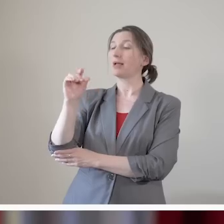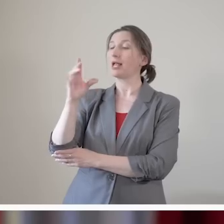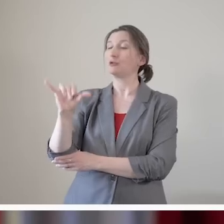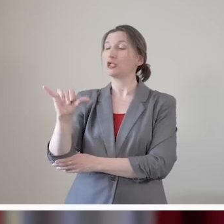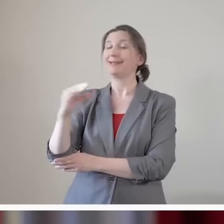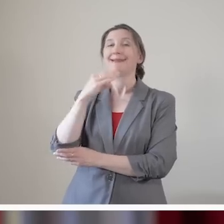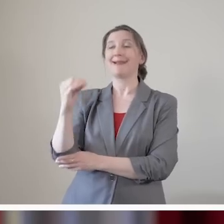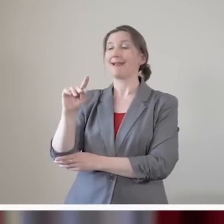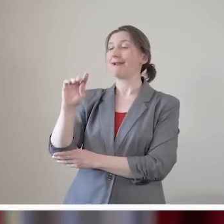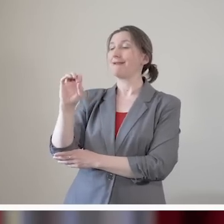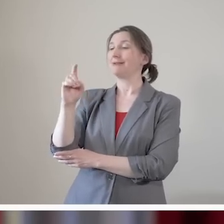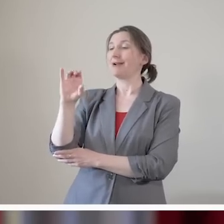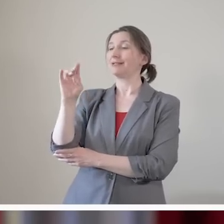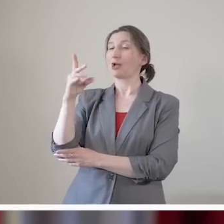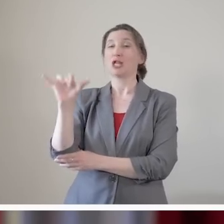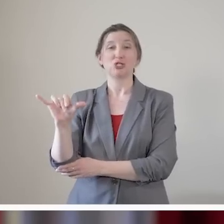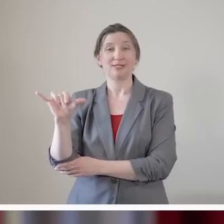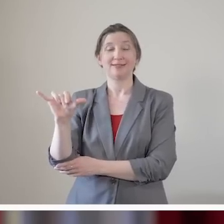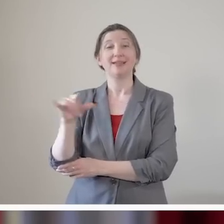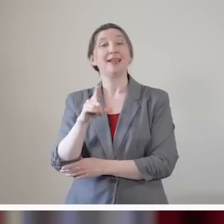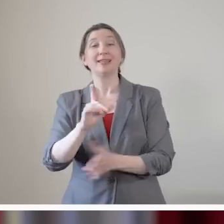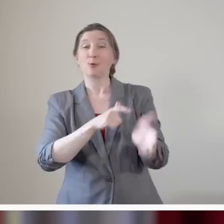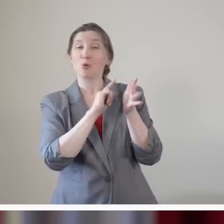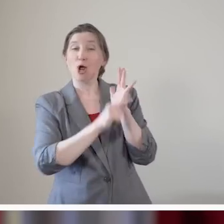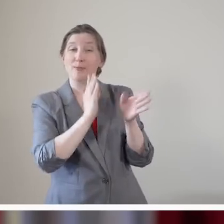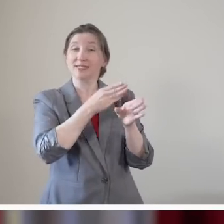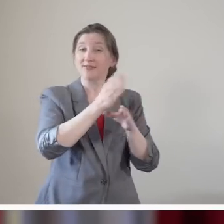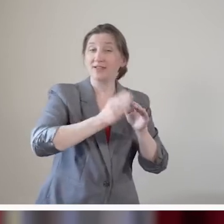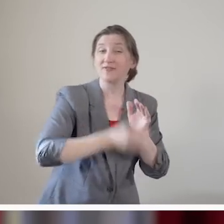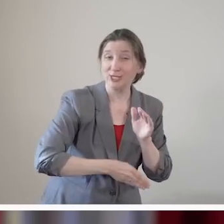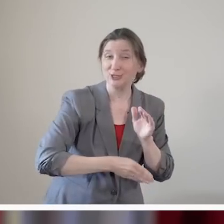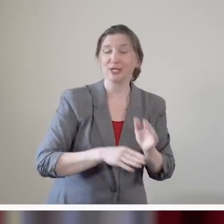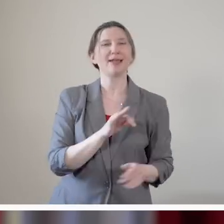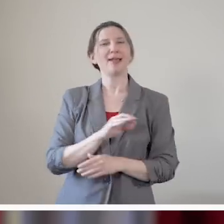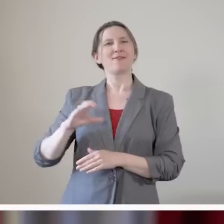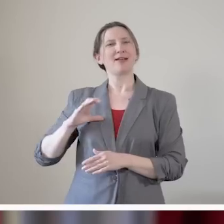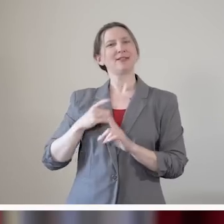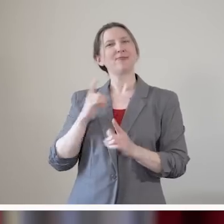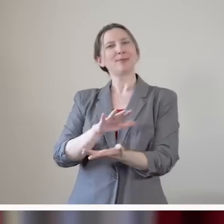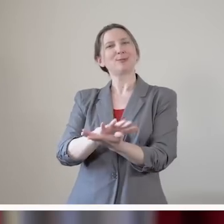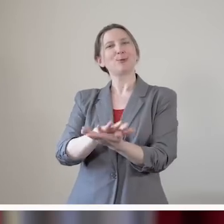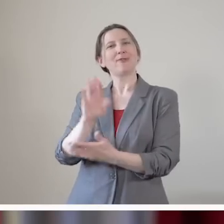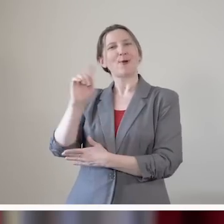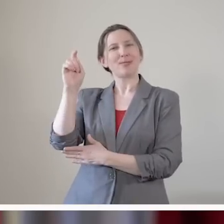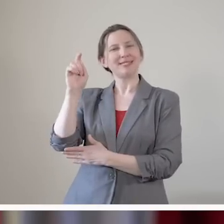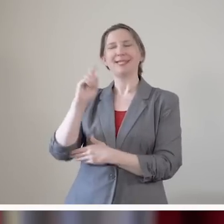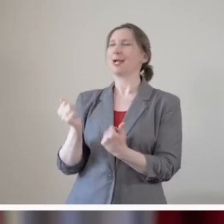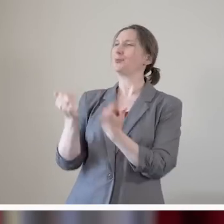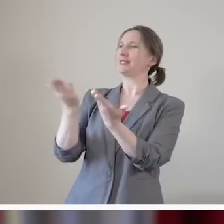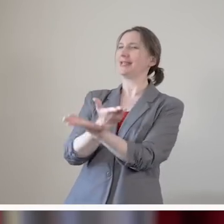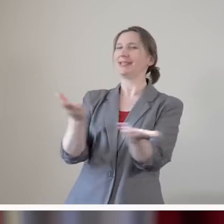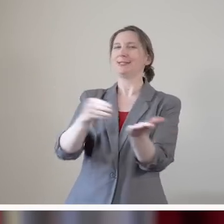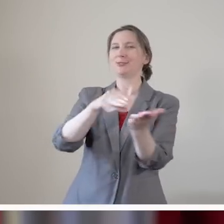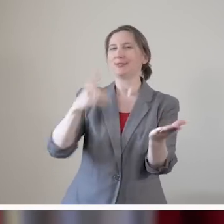scholars have successfully completed the requirements of their respective course of study. Upon the recommendation of the faculty of the School of Pharmacy,